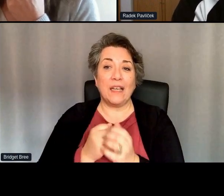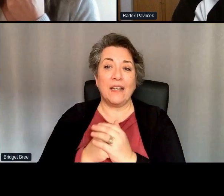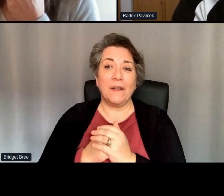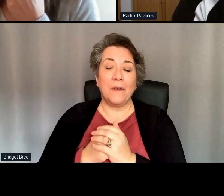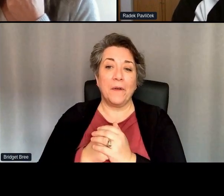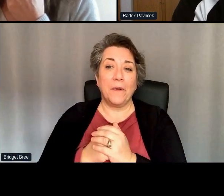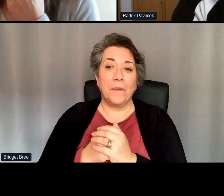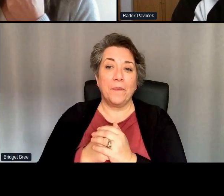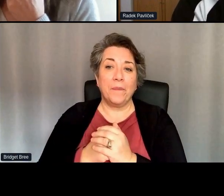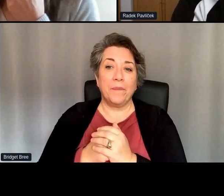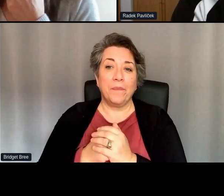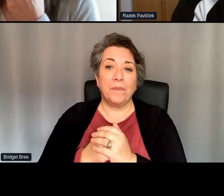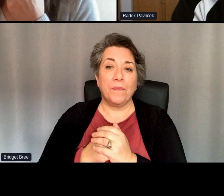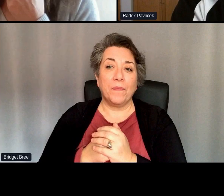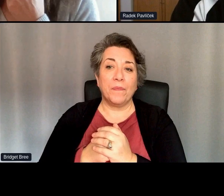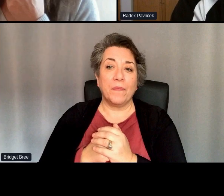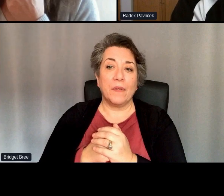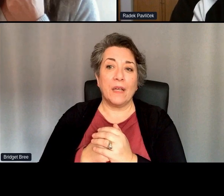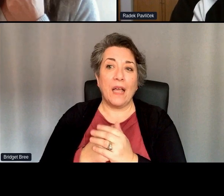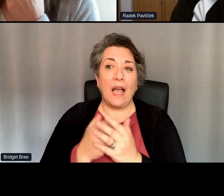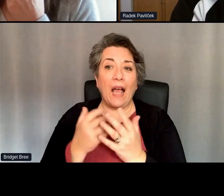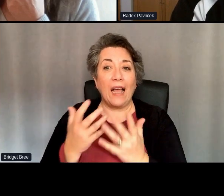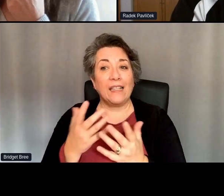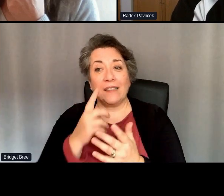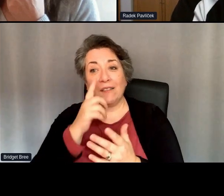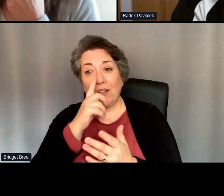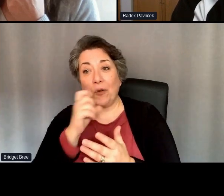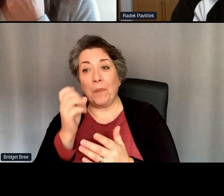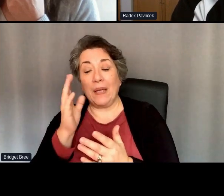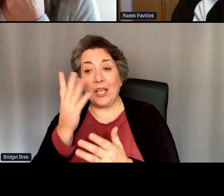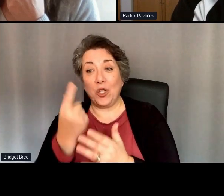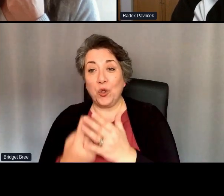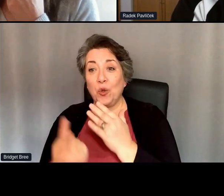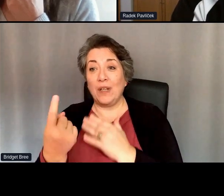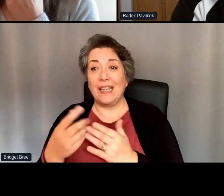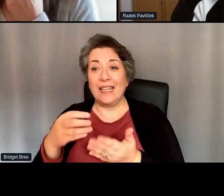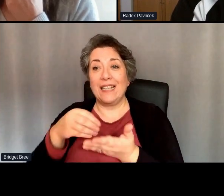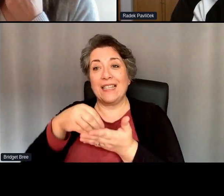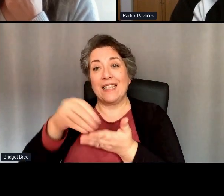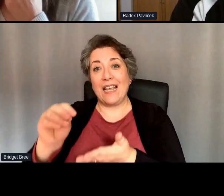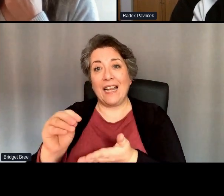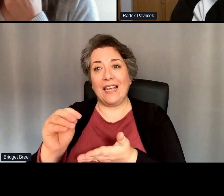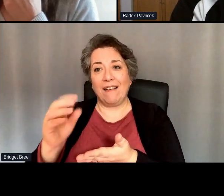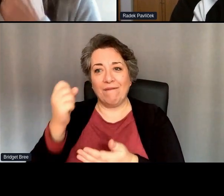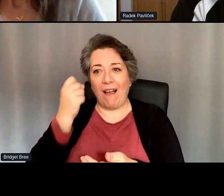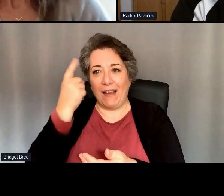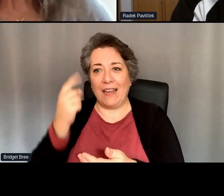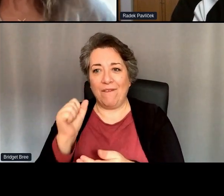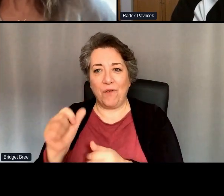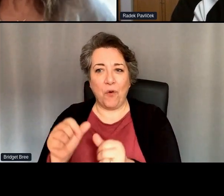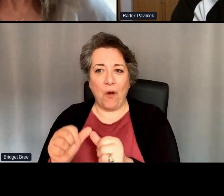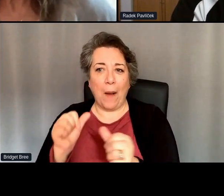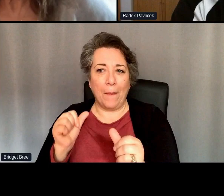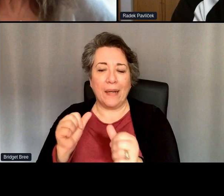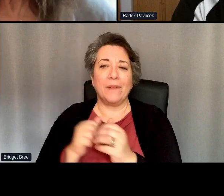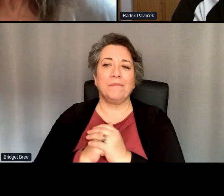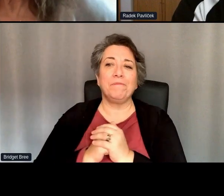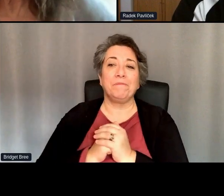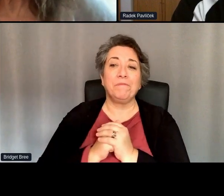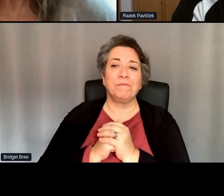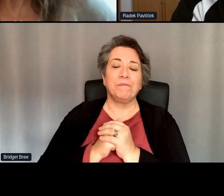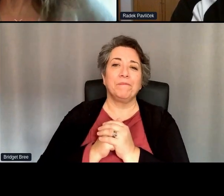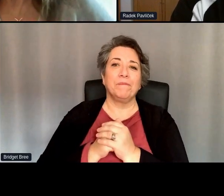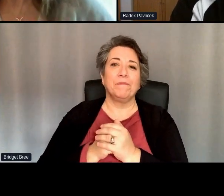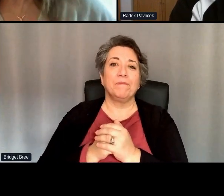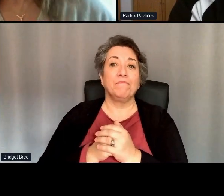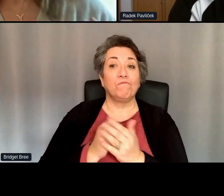a unique selling proposition for your company compare with your competitors. So yeah, that's